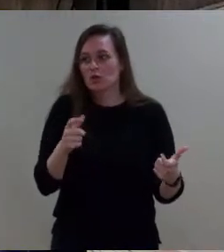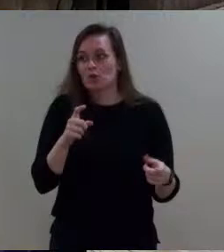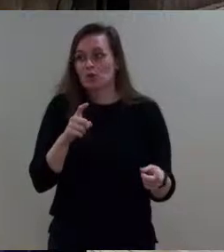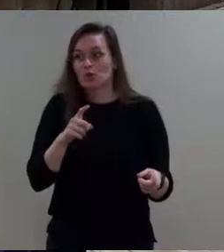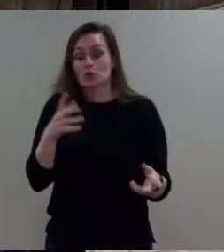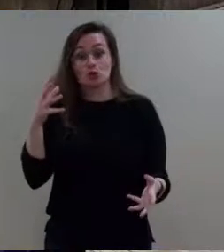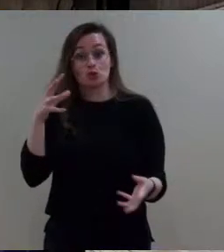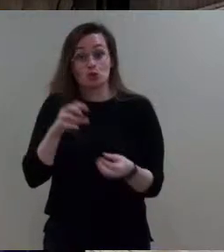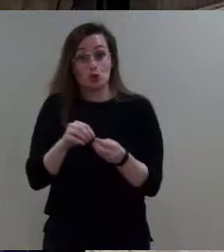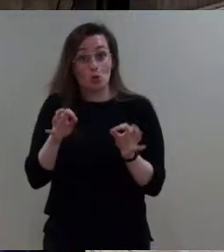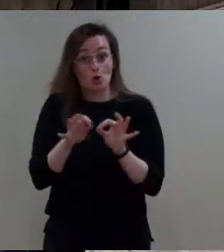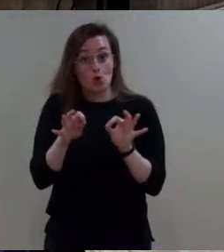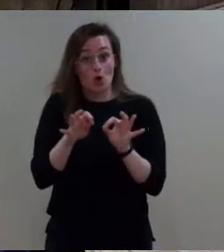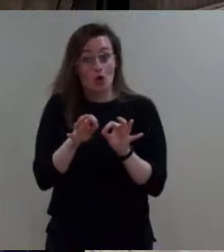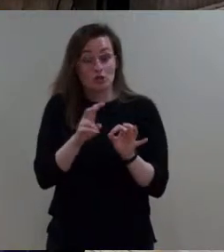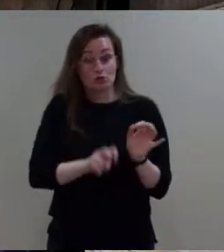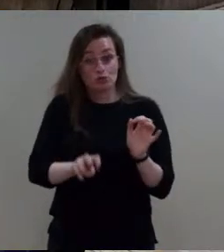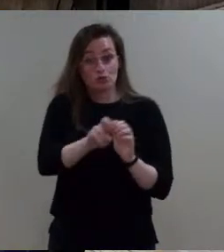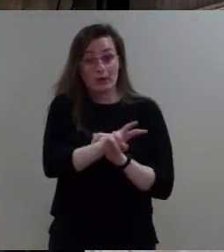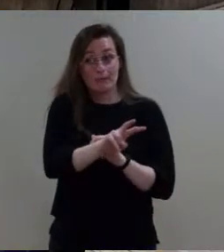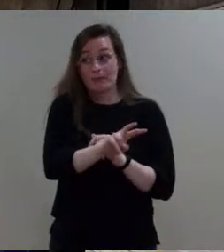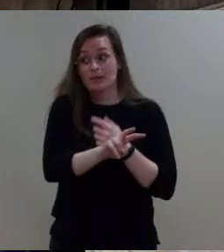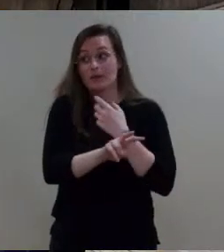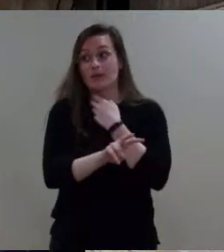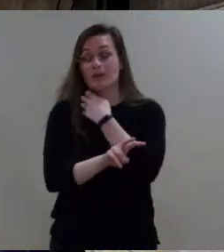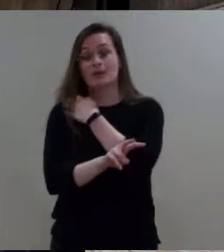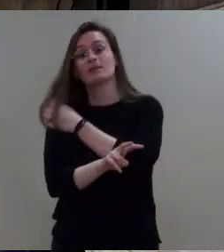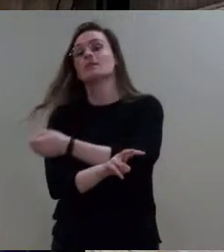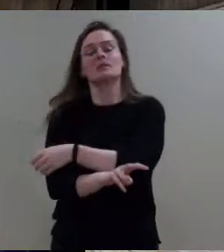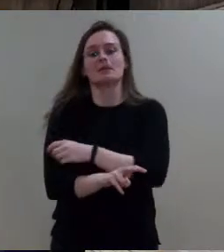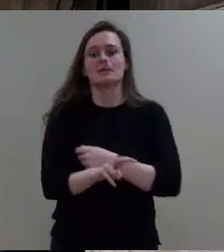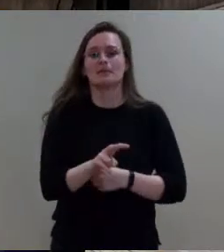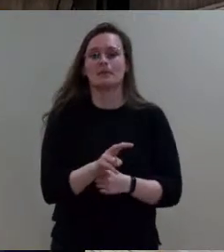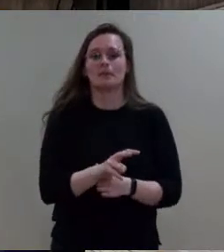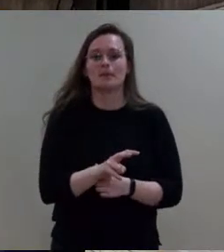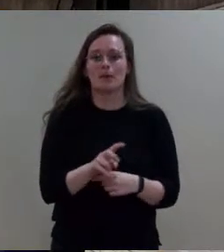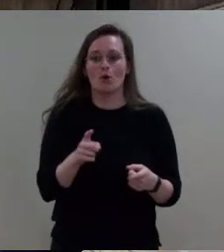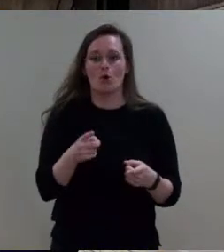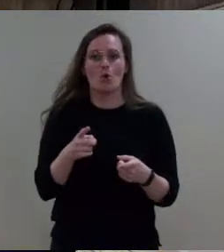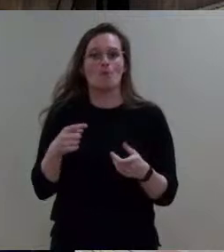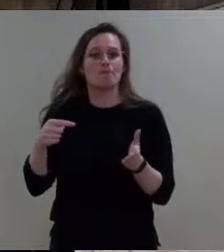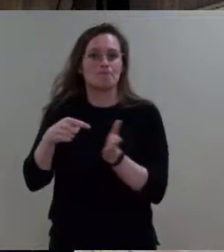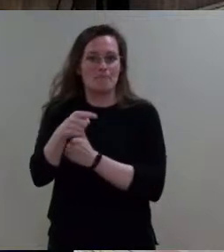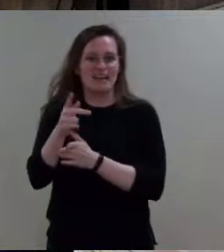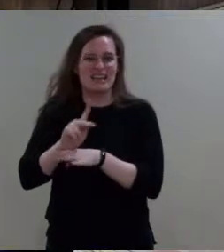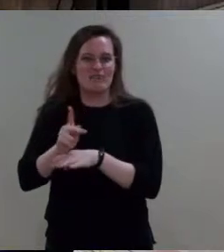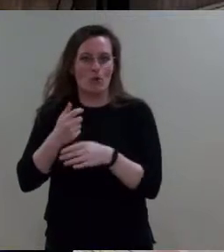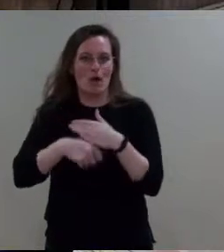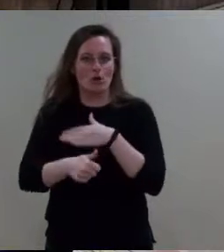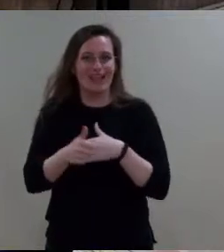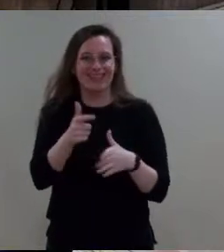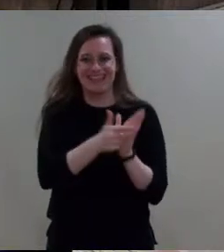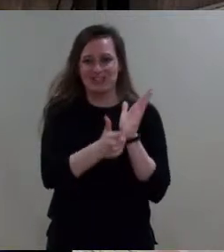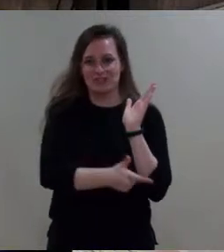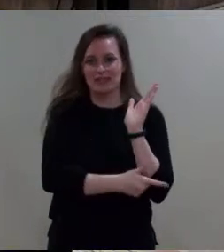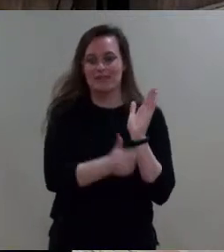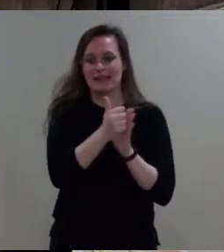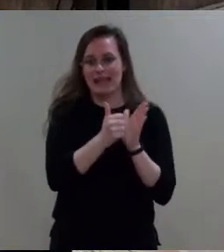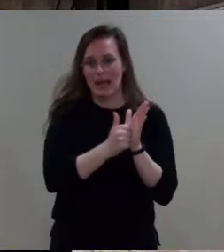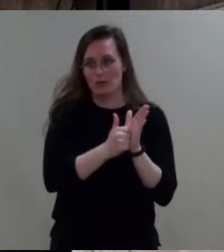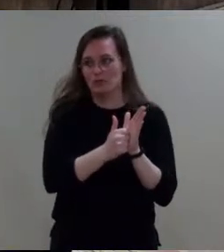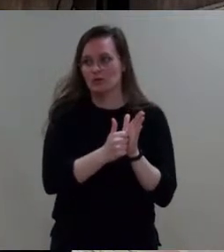The total cost of the trip was borne by the town of Kentville under legislative expense account number, and it was the total